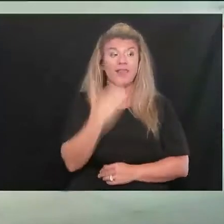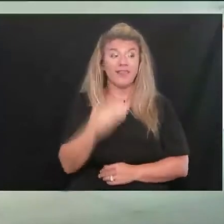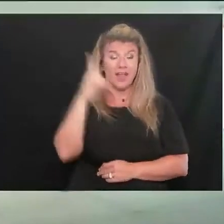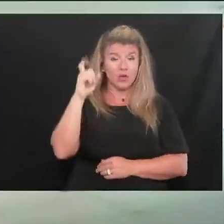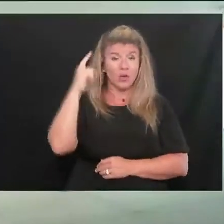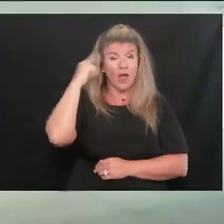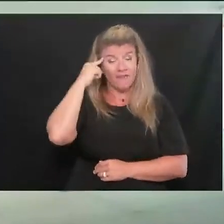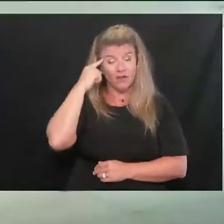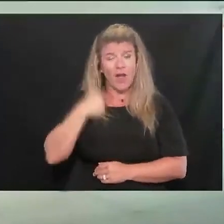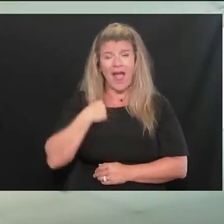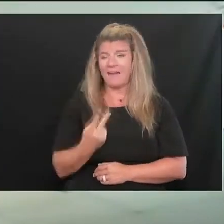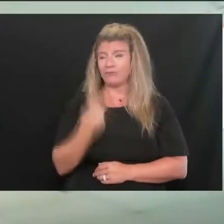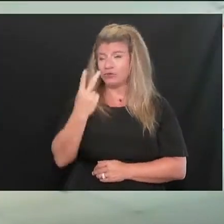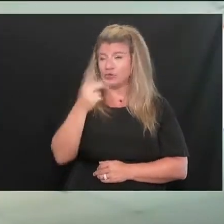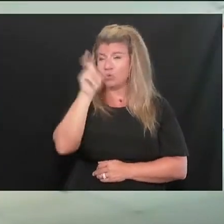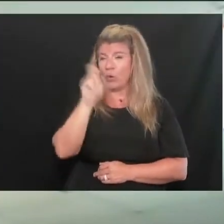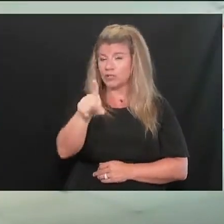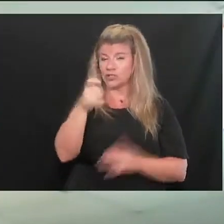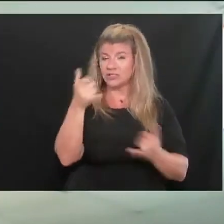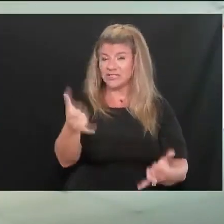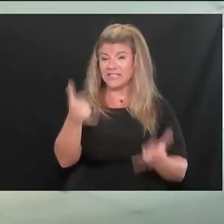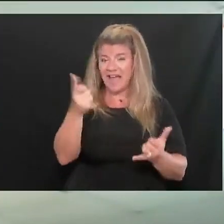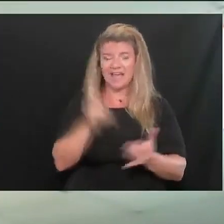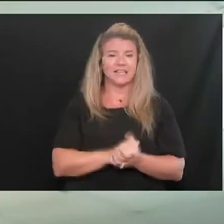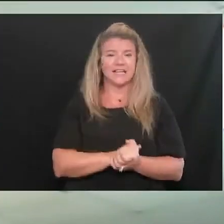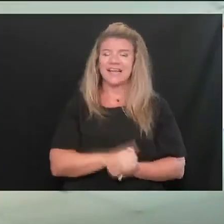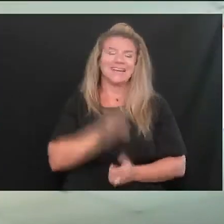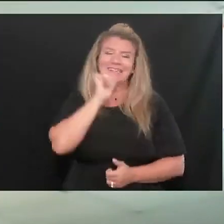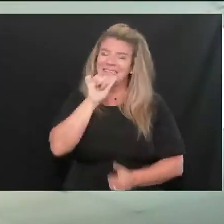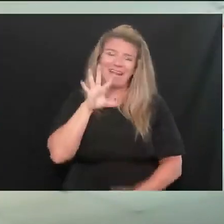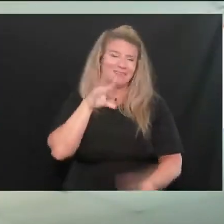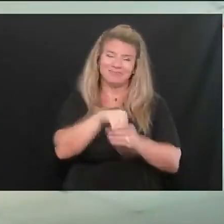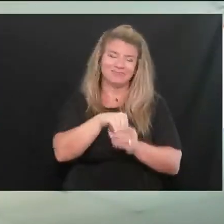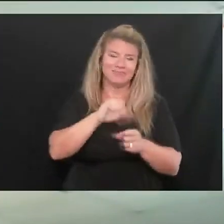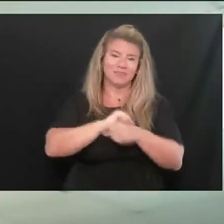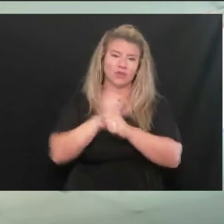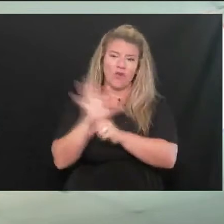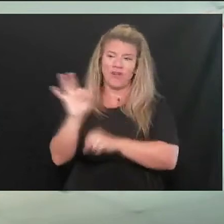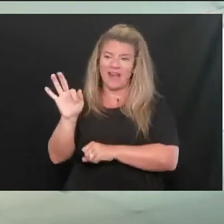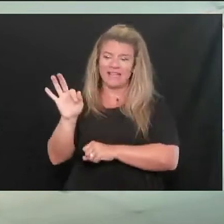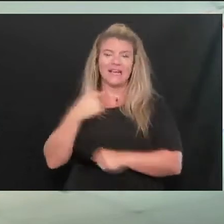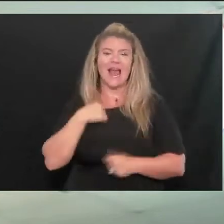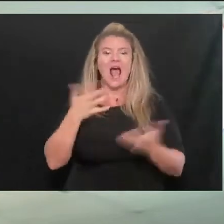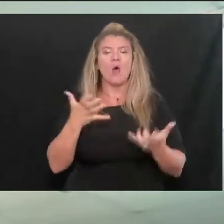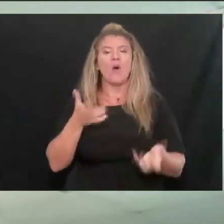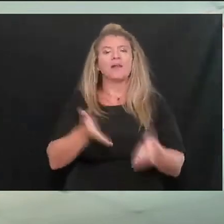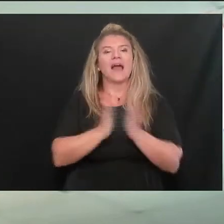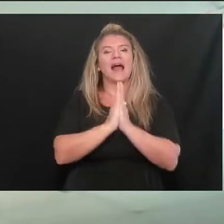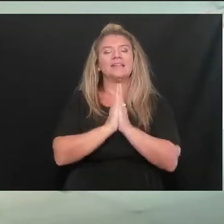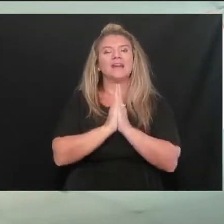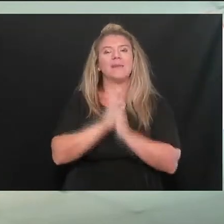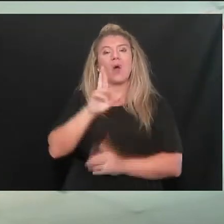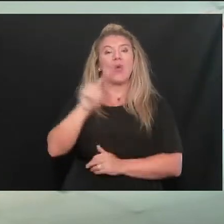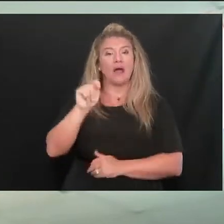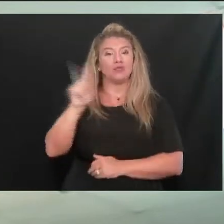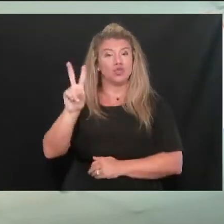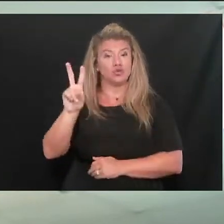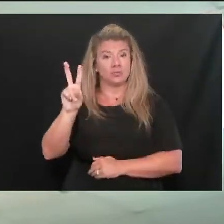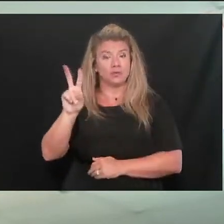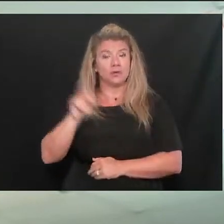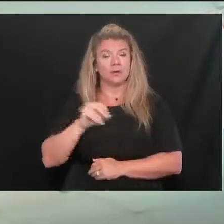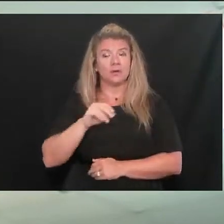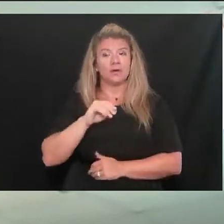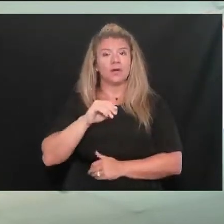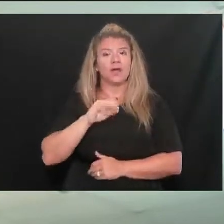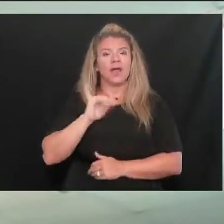all. I have two questions today that don't pertain to COVID-19, but instead I wanted to ask you about Route 2 and about